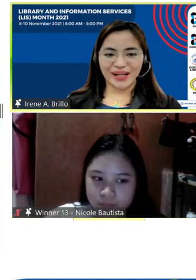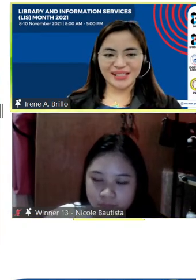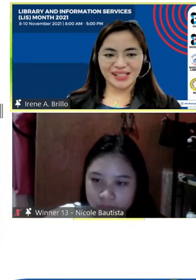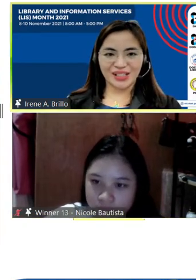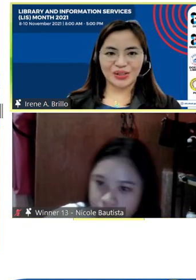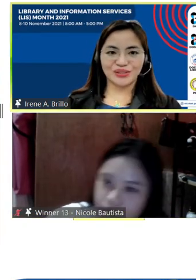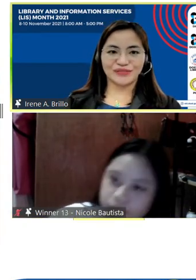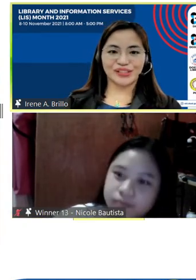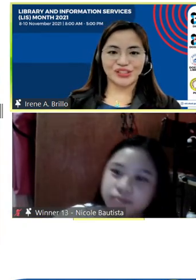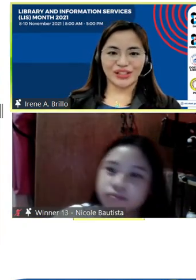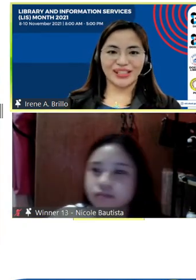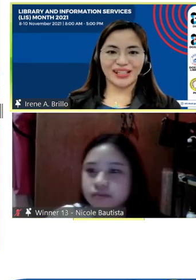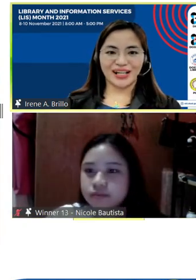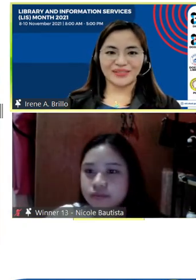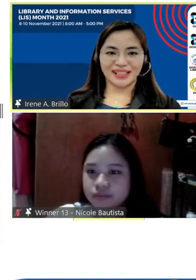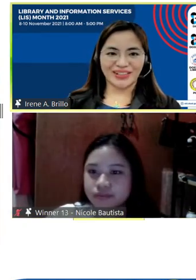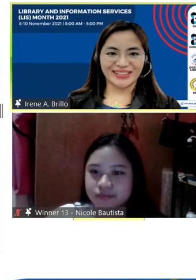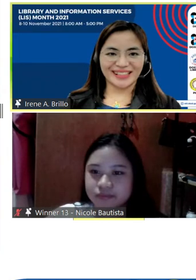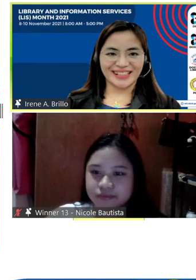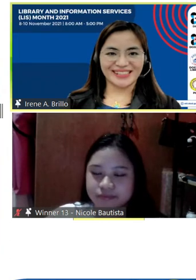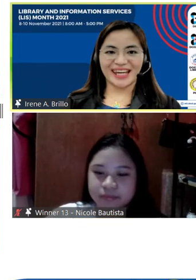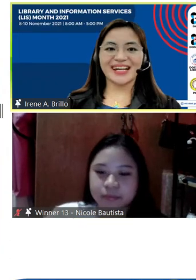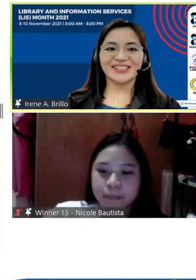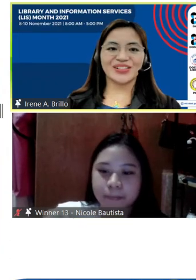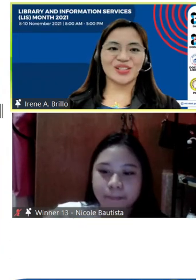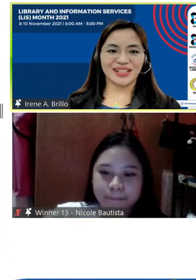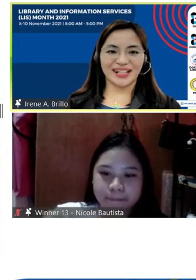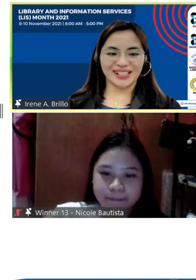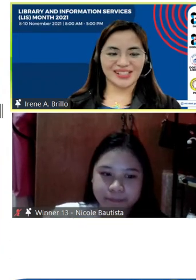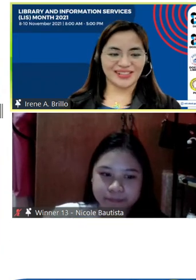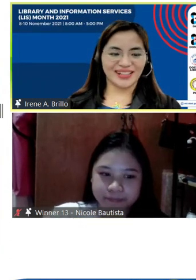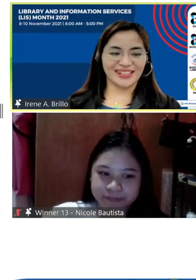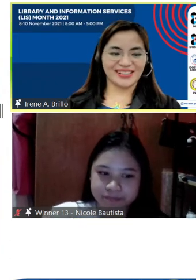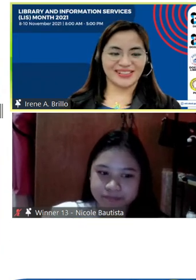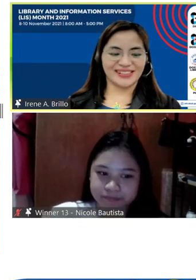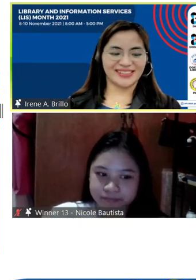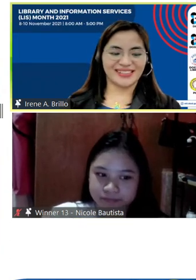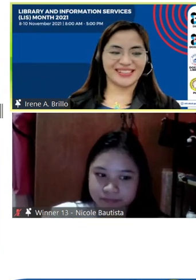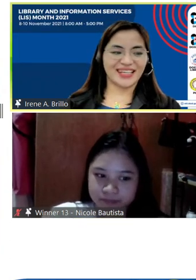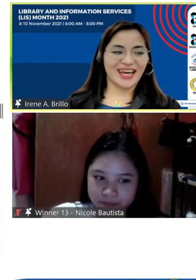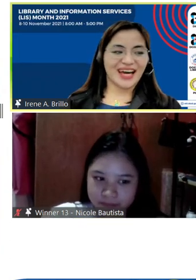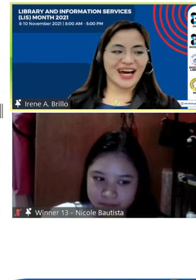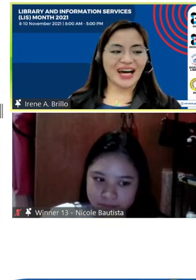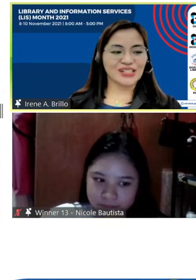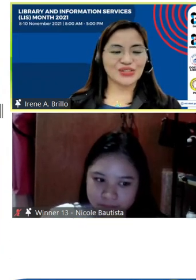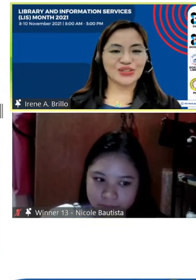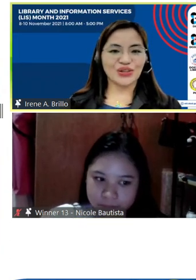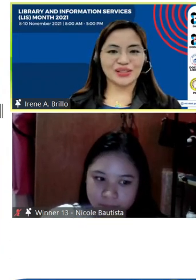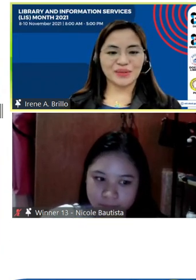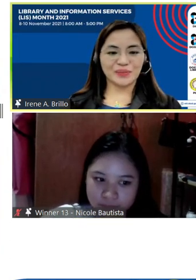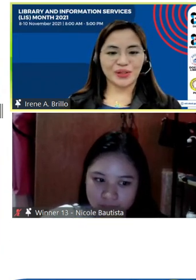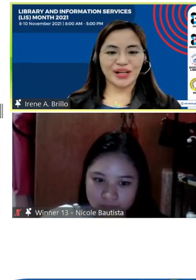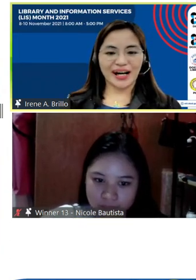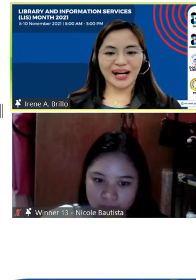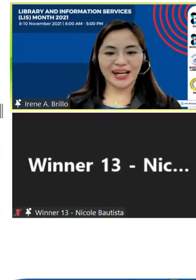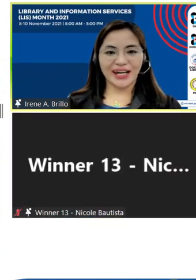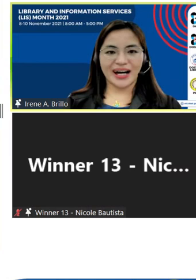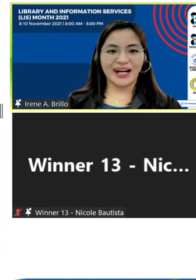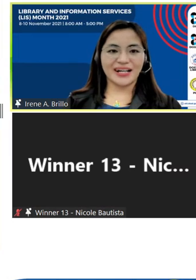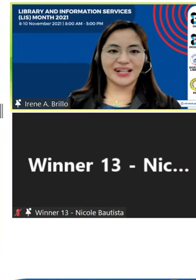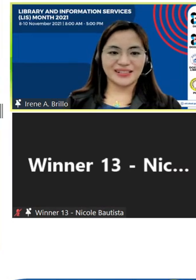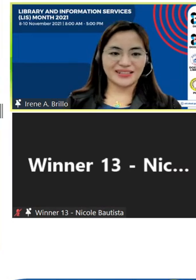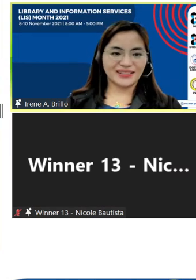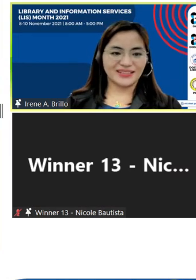you so much, Nicole, for joining our contest. And congratulations. Ang susunod naman po